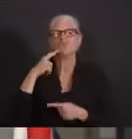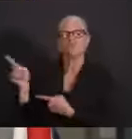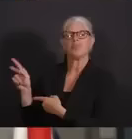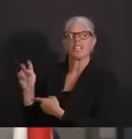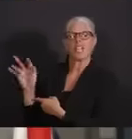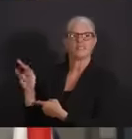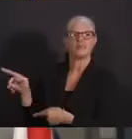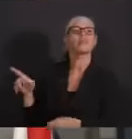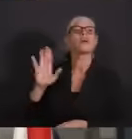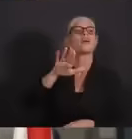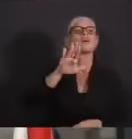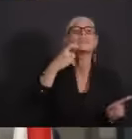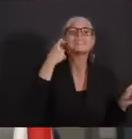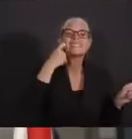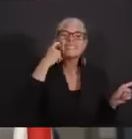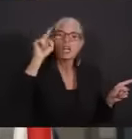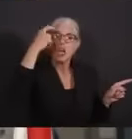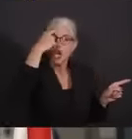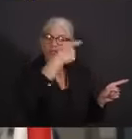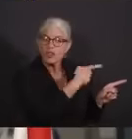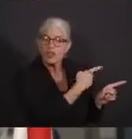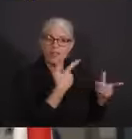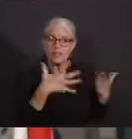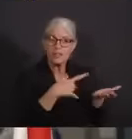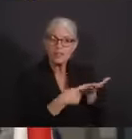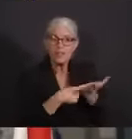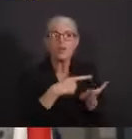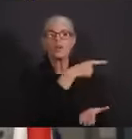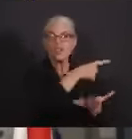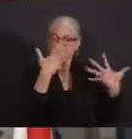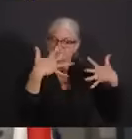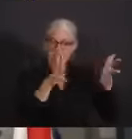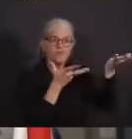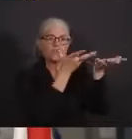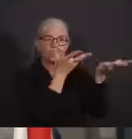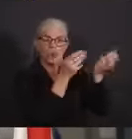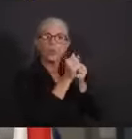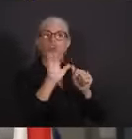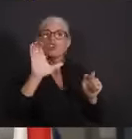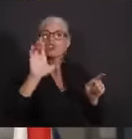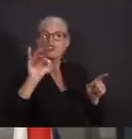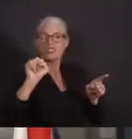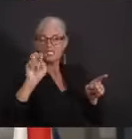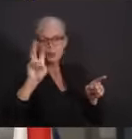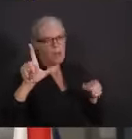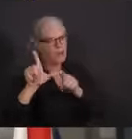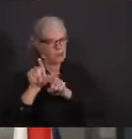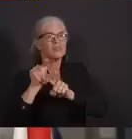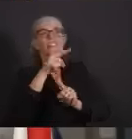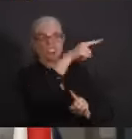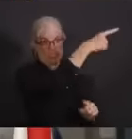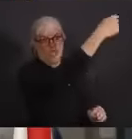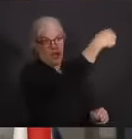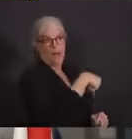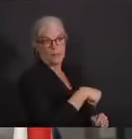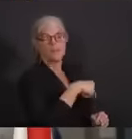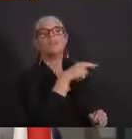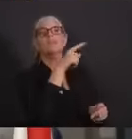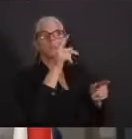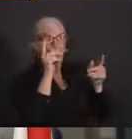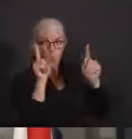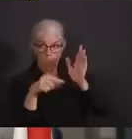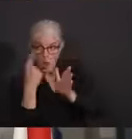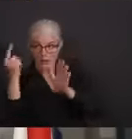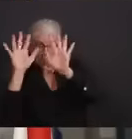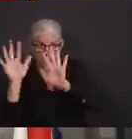and I had a conversation today with Deanne Criswell. She's actually coming in here tonight at some point in time when weather permits to